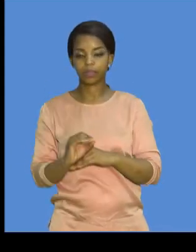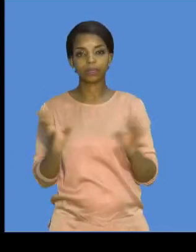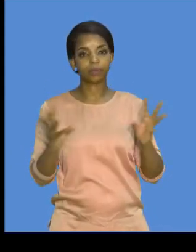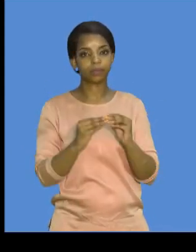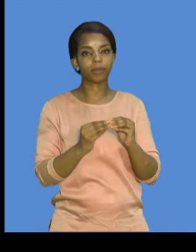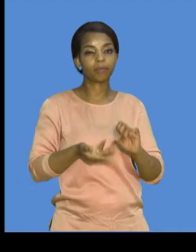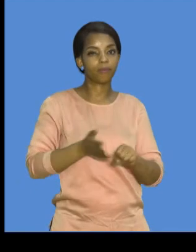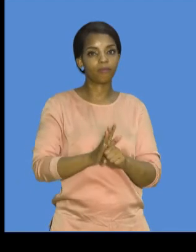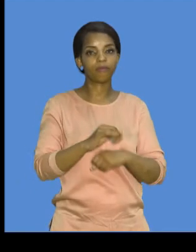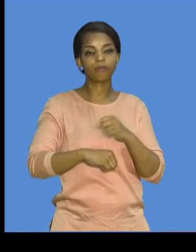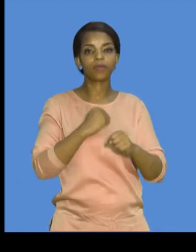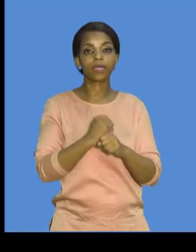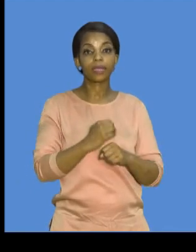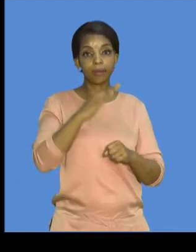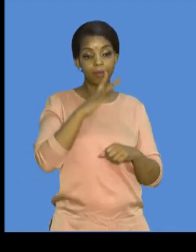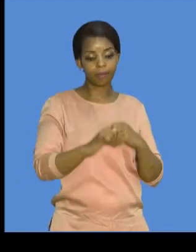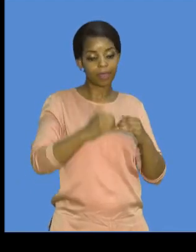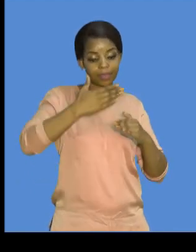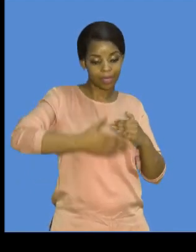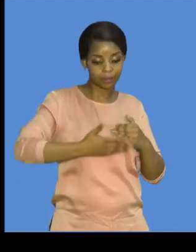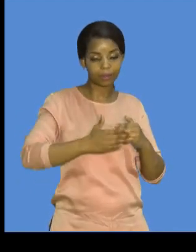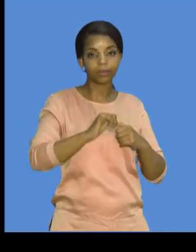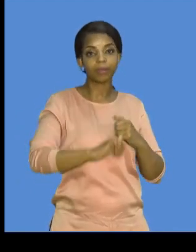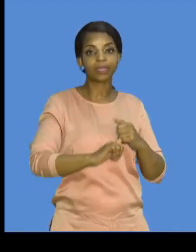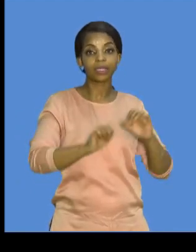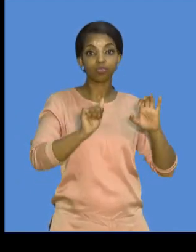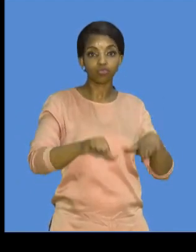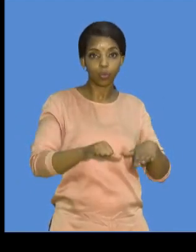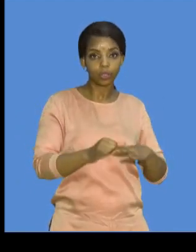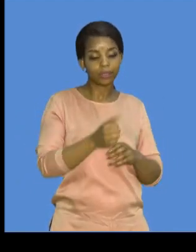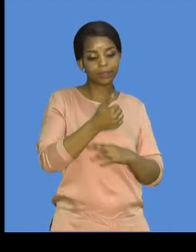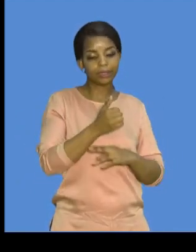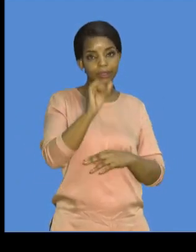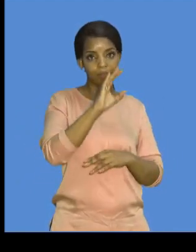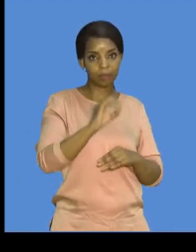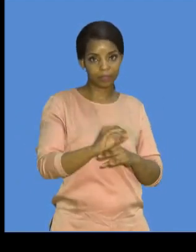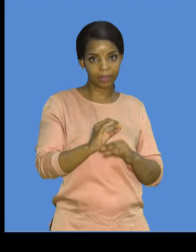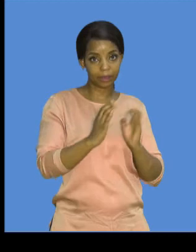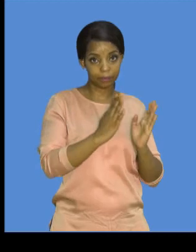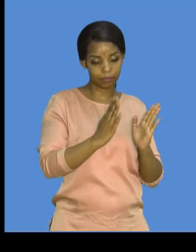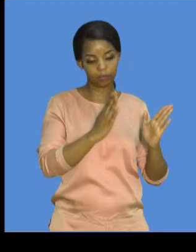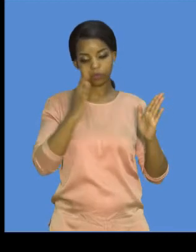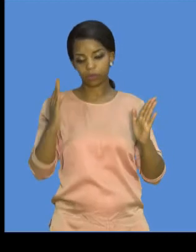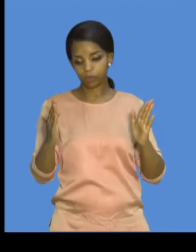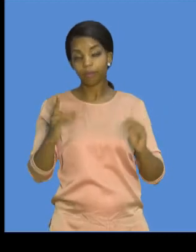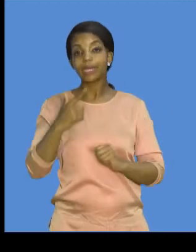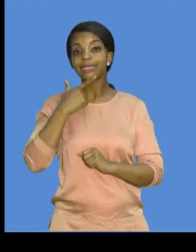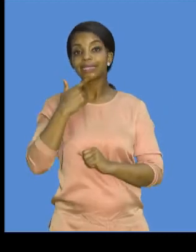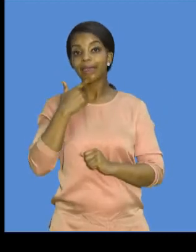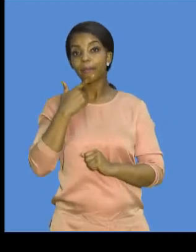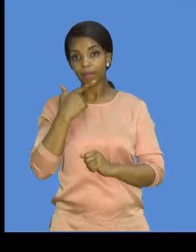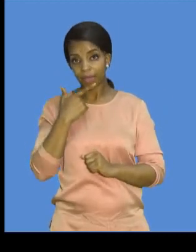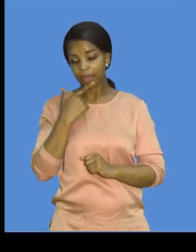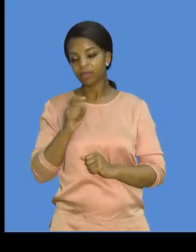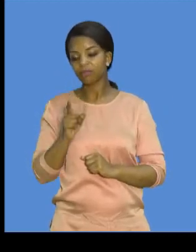6% at the end of June, I give you 6% at the end of December, but in a year you would have